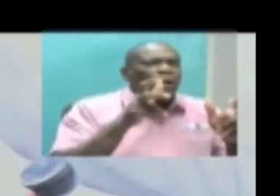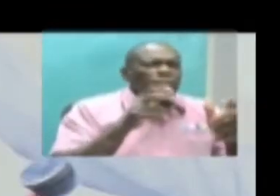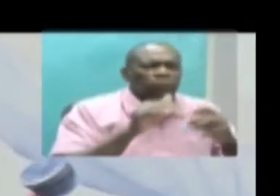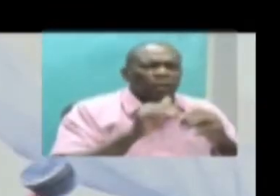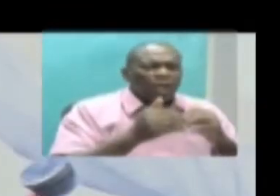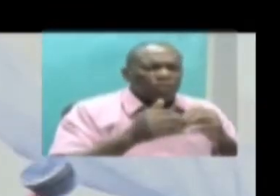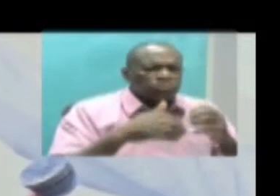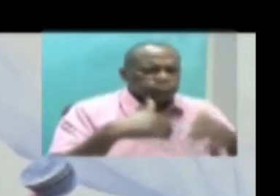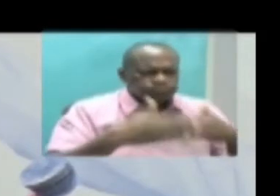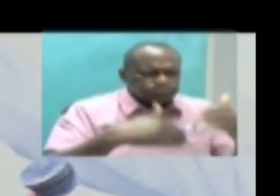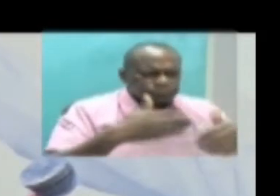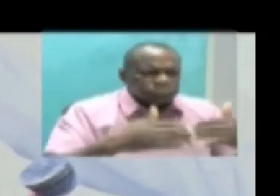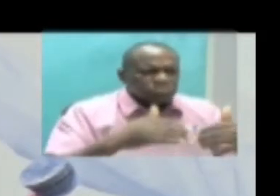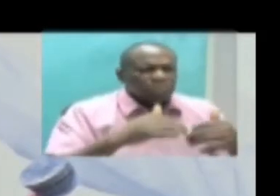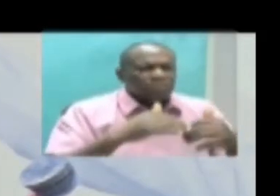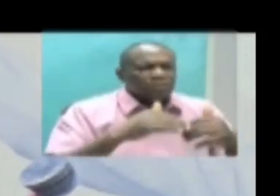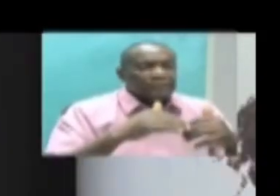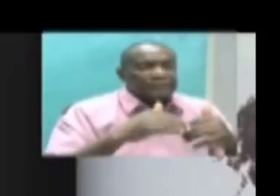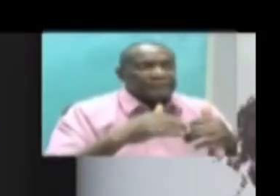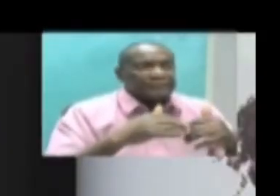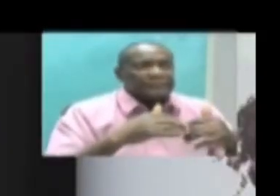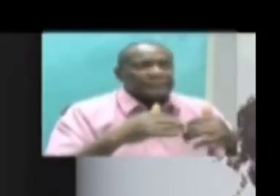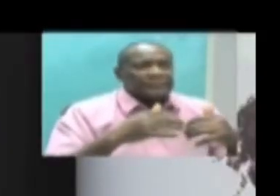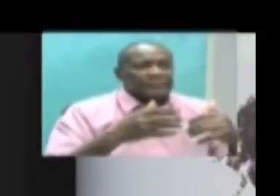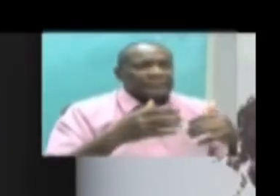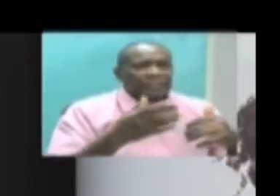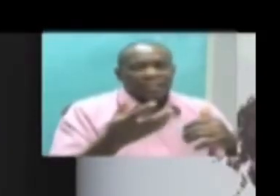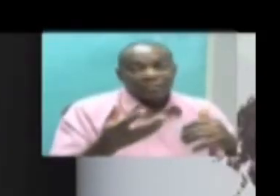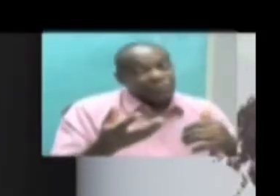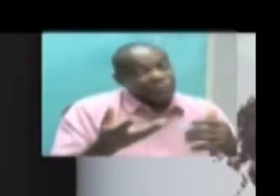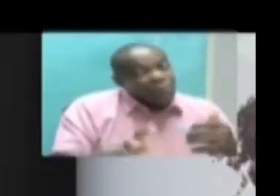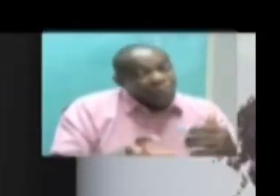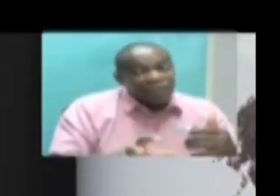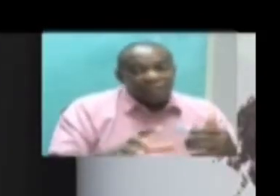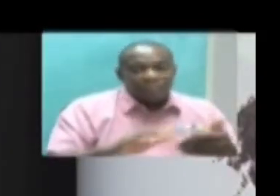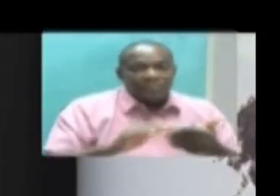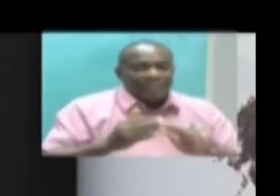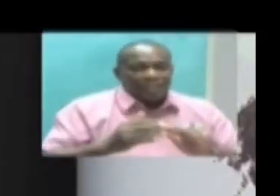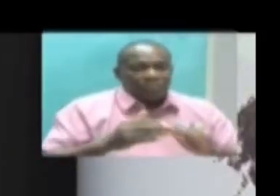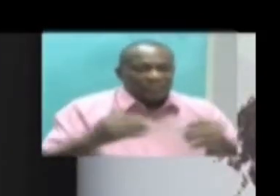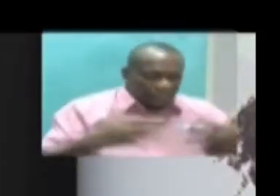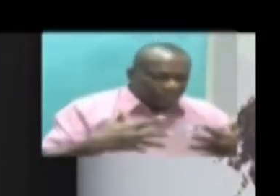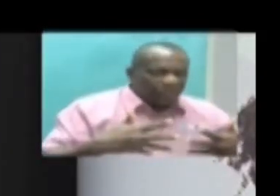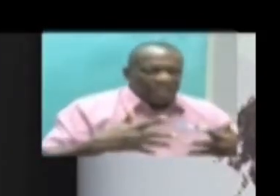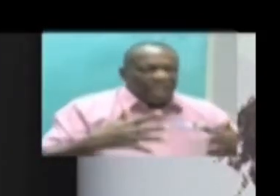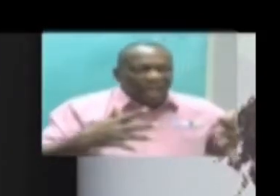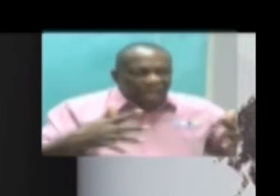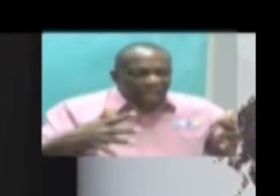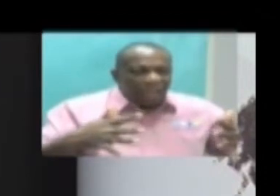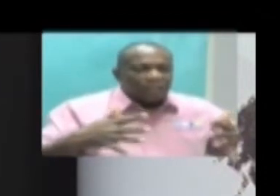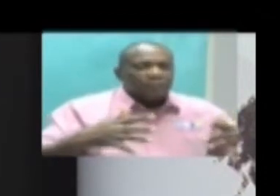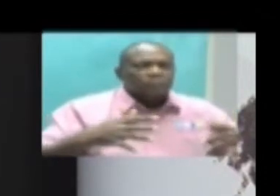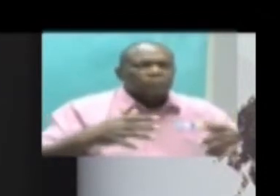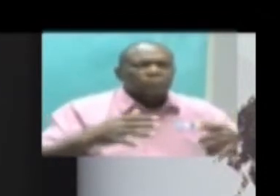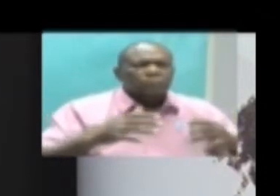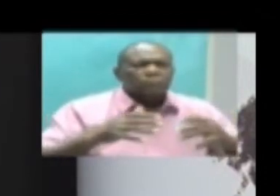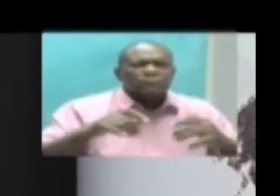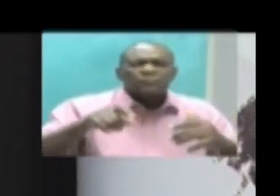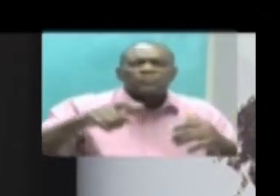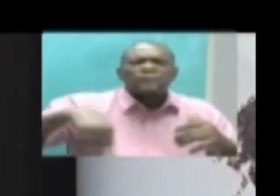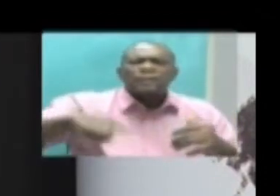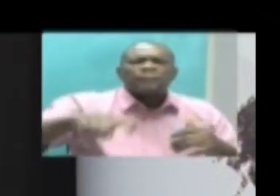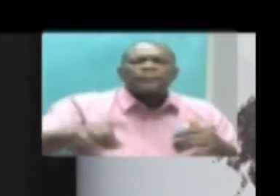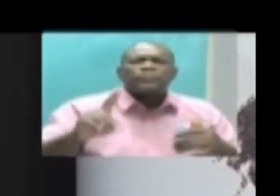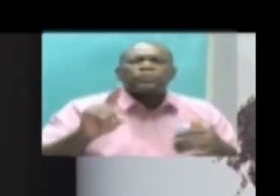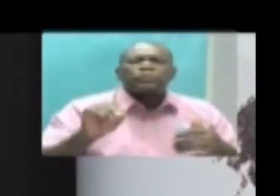now afraid, hysterical? I think what we really need to move is how we think about our children. We need